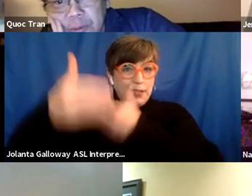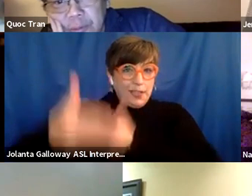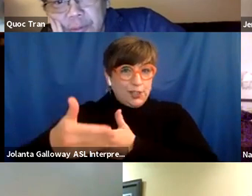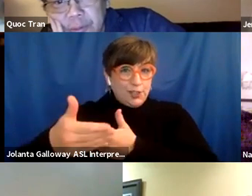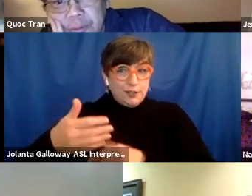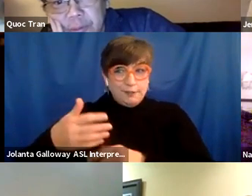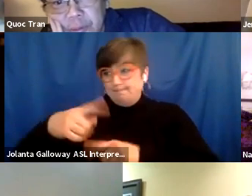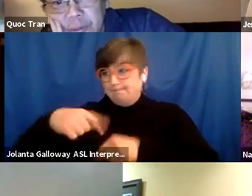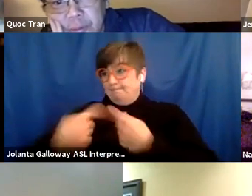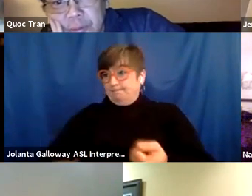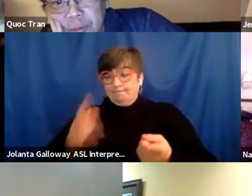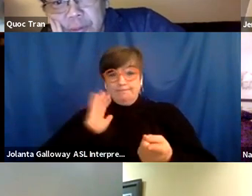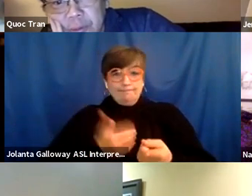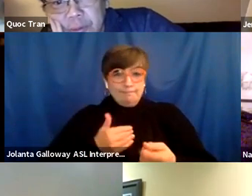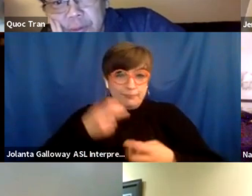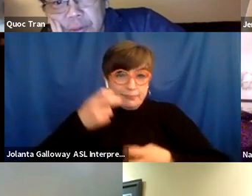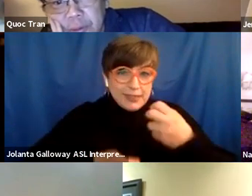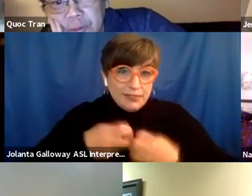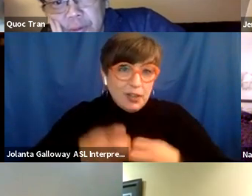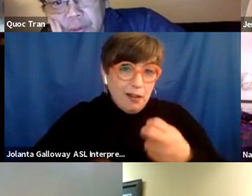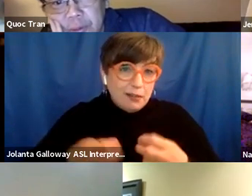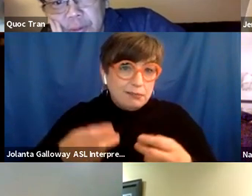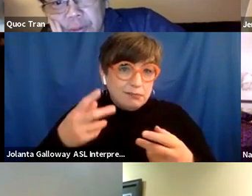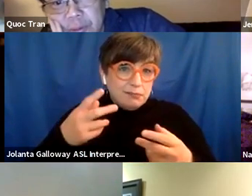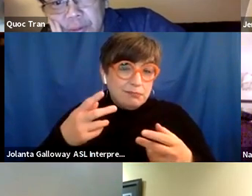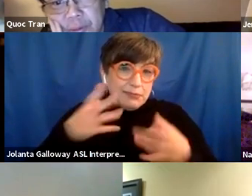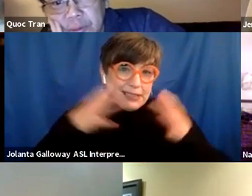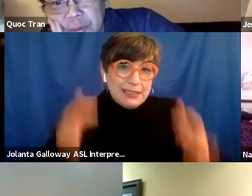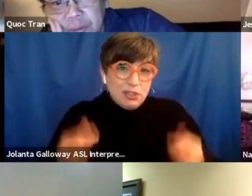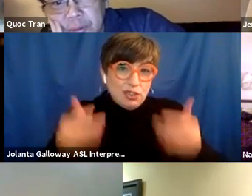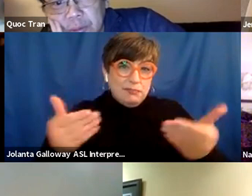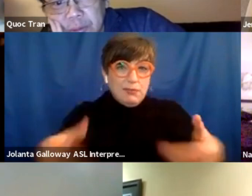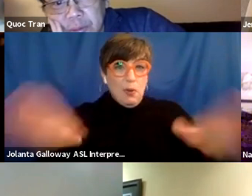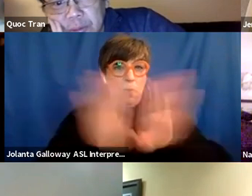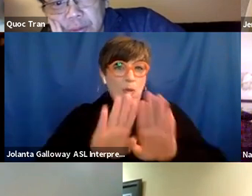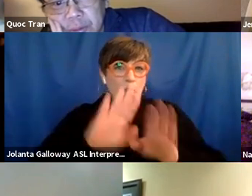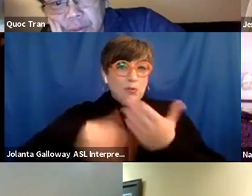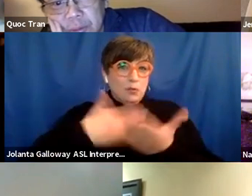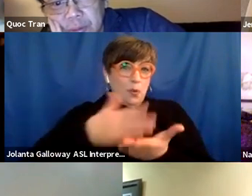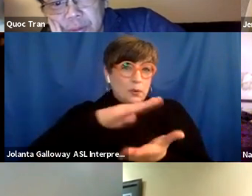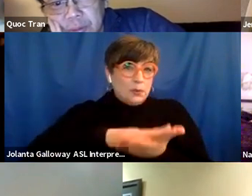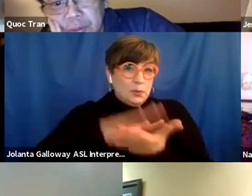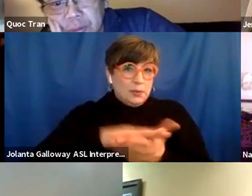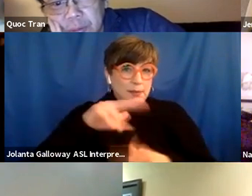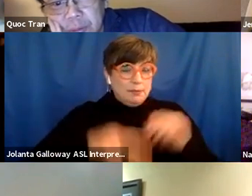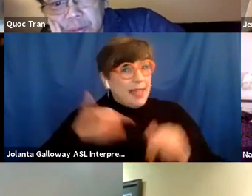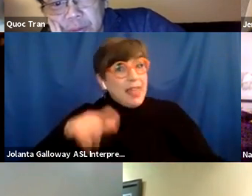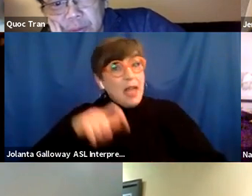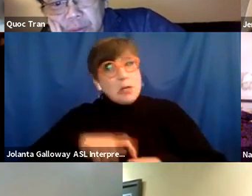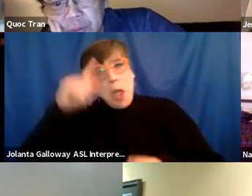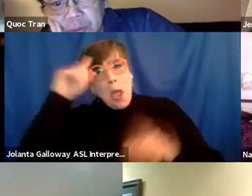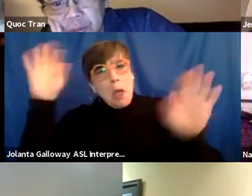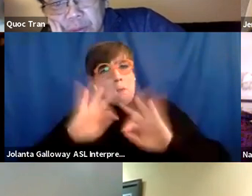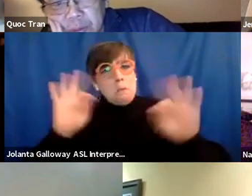decision, but necessary decision to close our school buildings. And at that time, you know, we thought it would be just a couple of